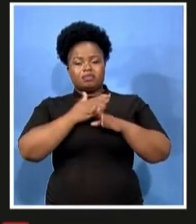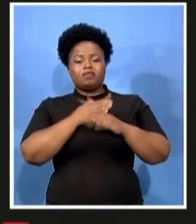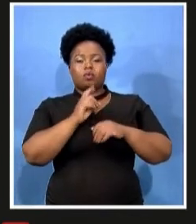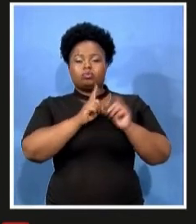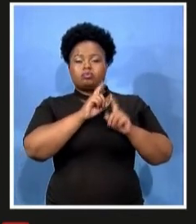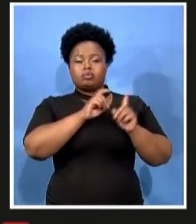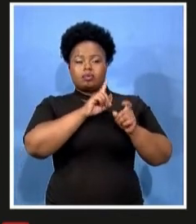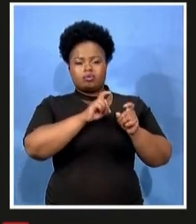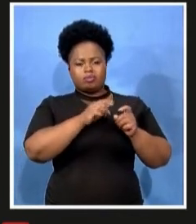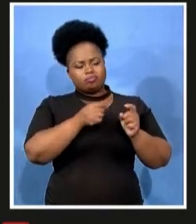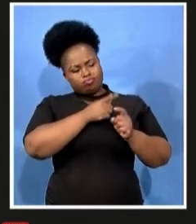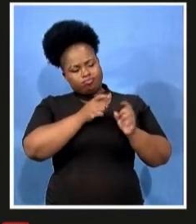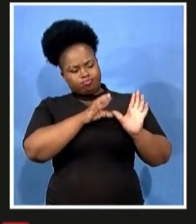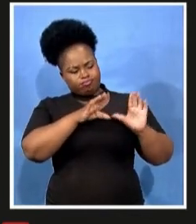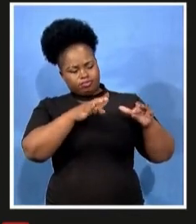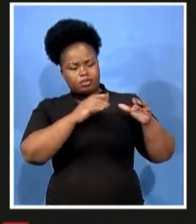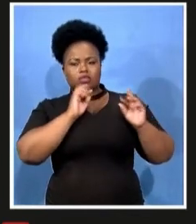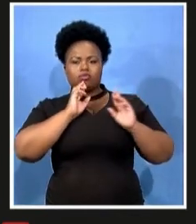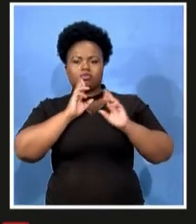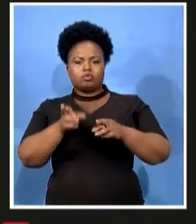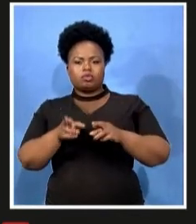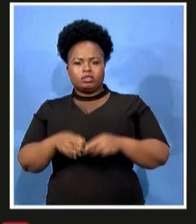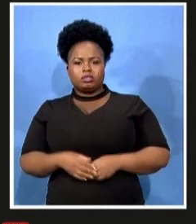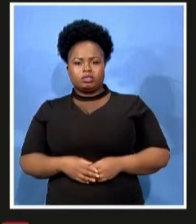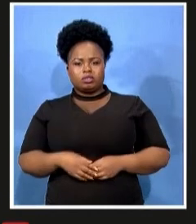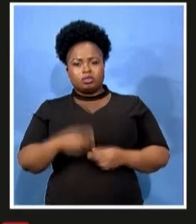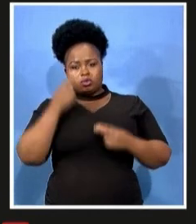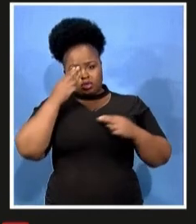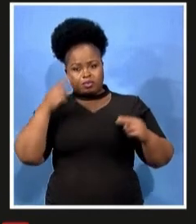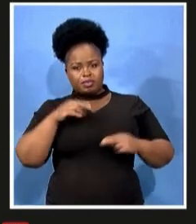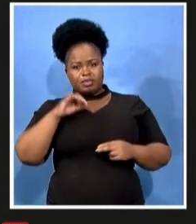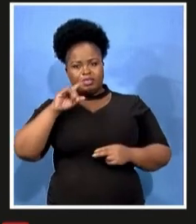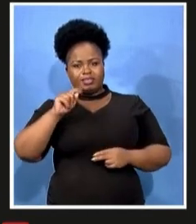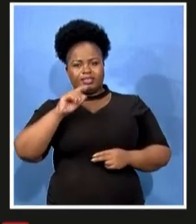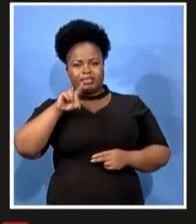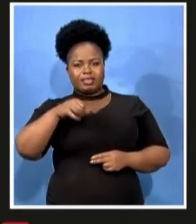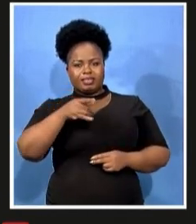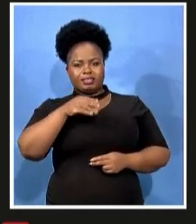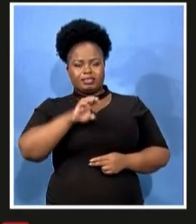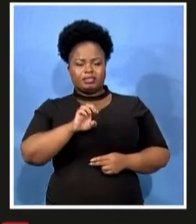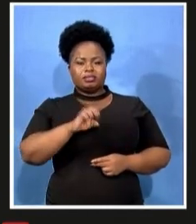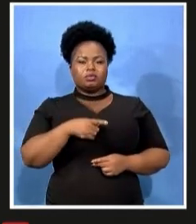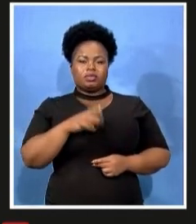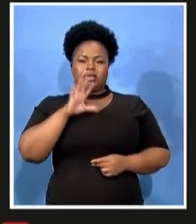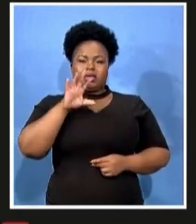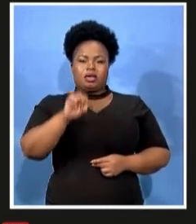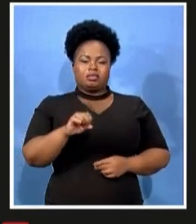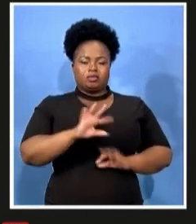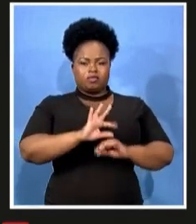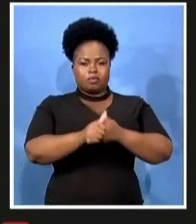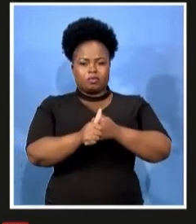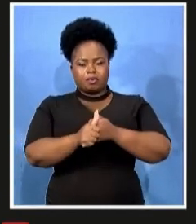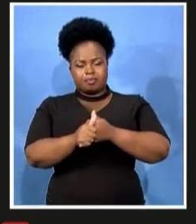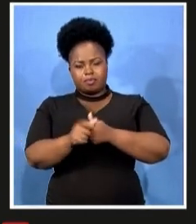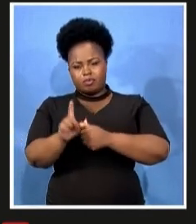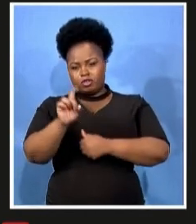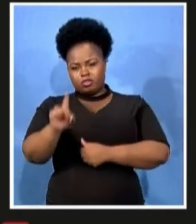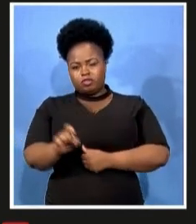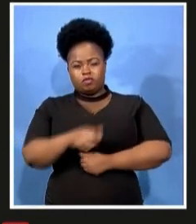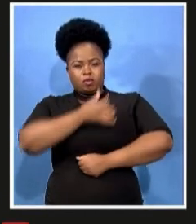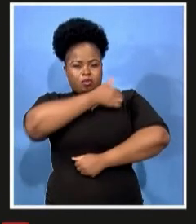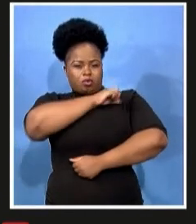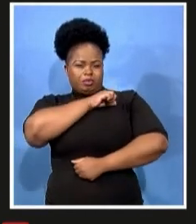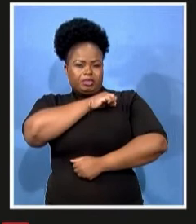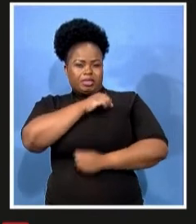Janji was actually asking a follow-up question from the hospital bed. I'm aware this from the leadership